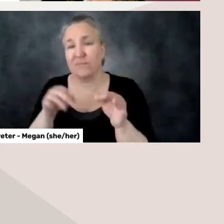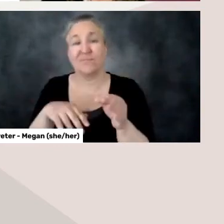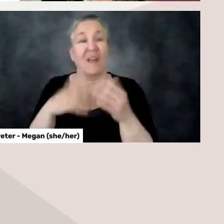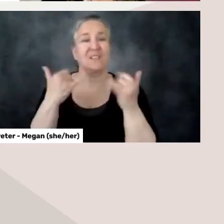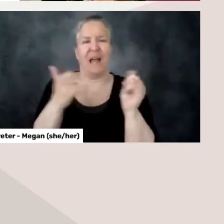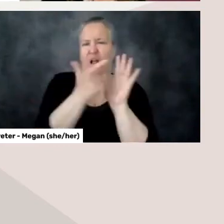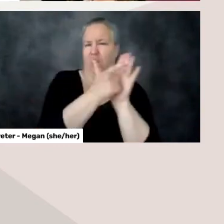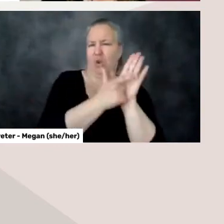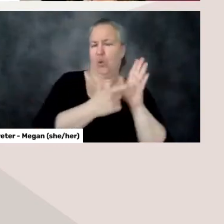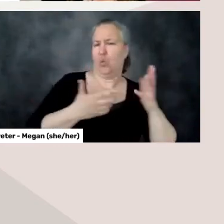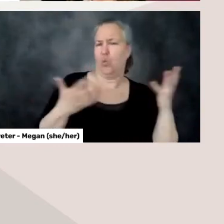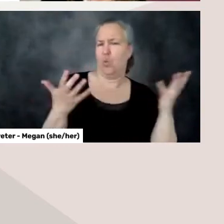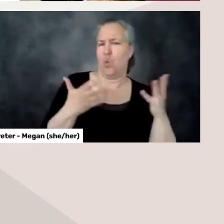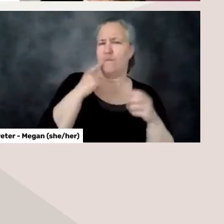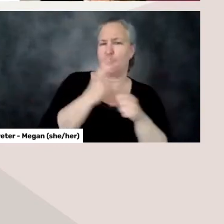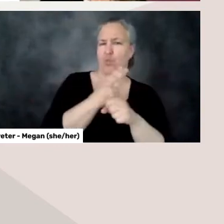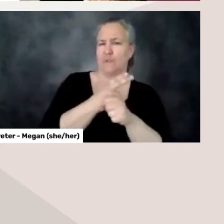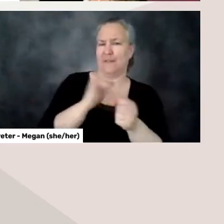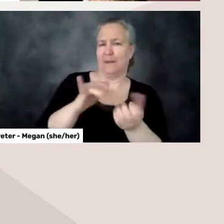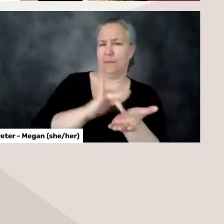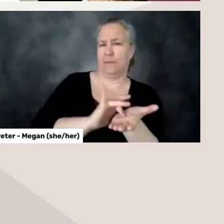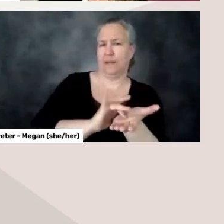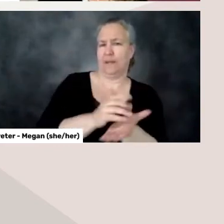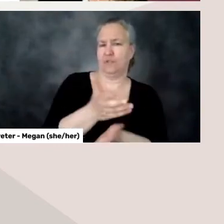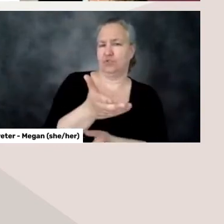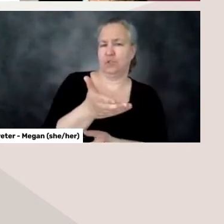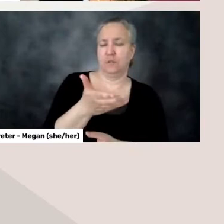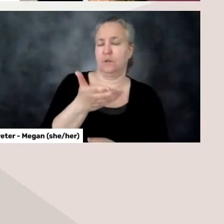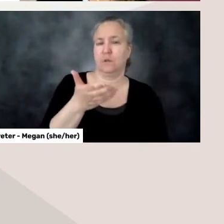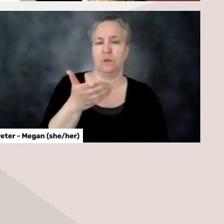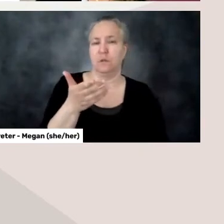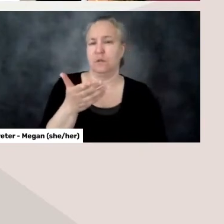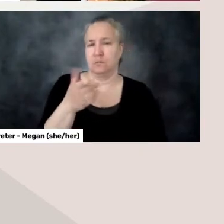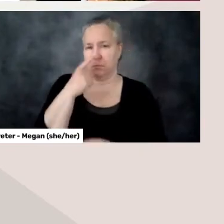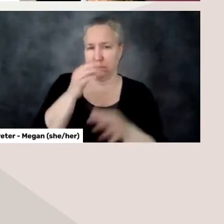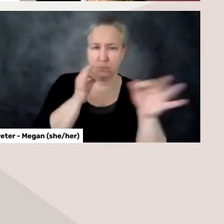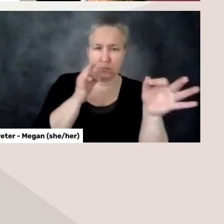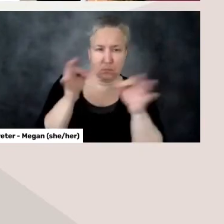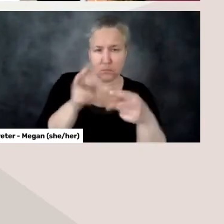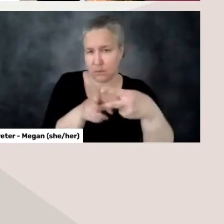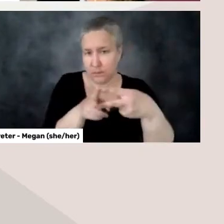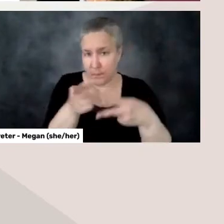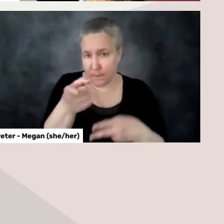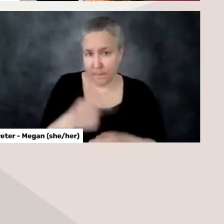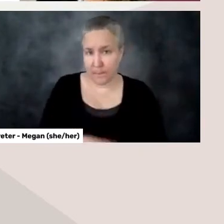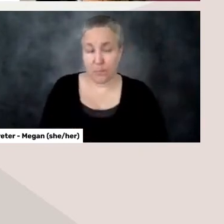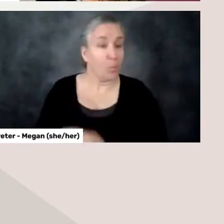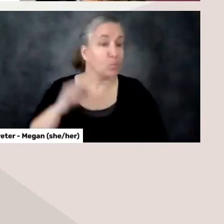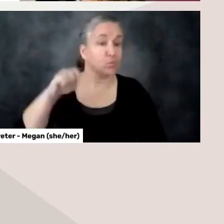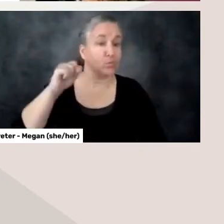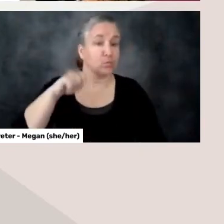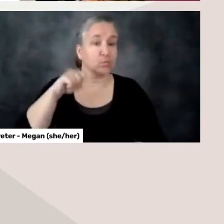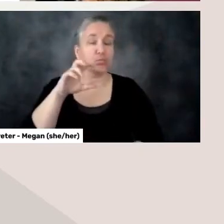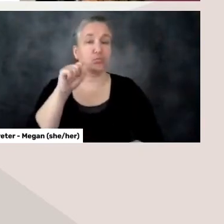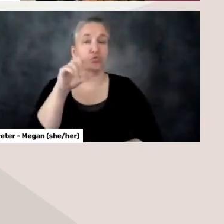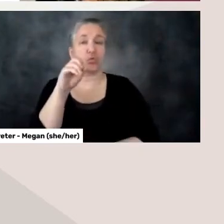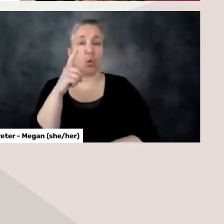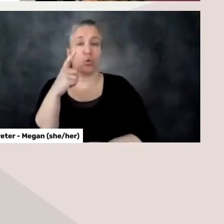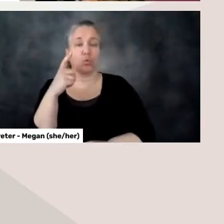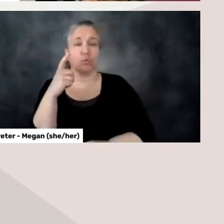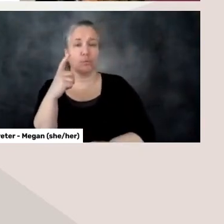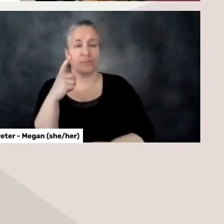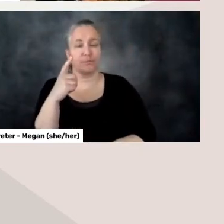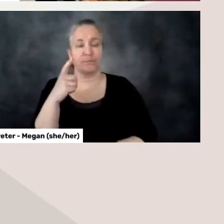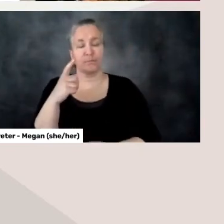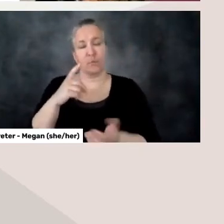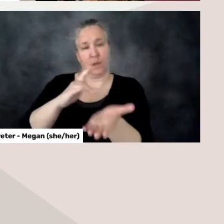right now for using a medication in that way? Like, why? Can you explain that? Absolutely. So a